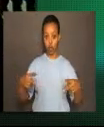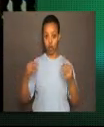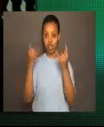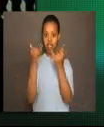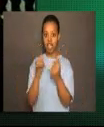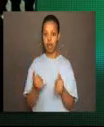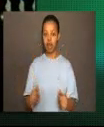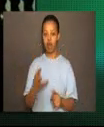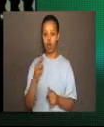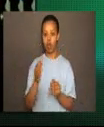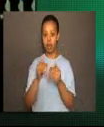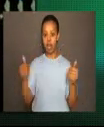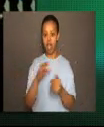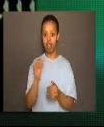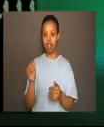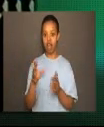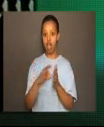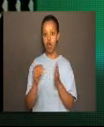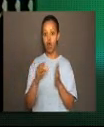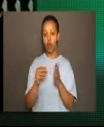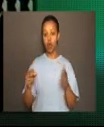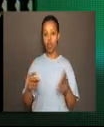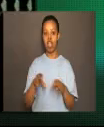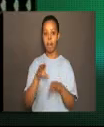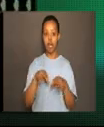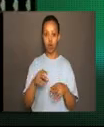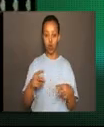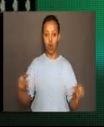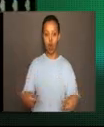and make replication forks.